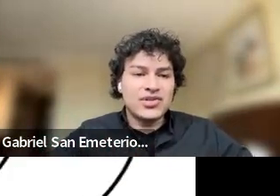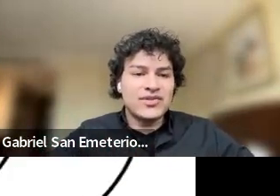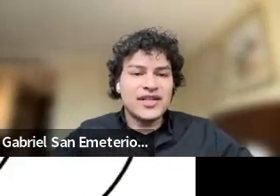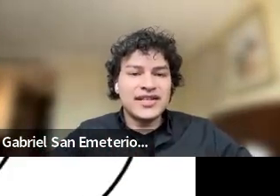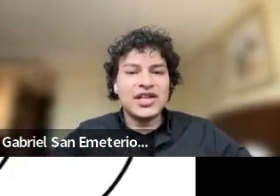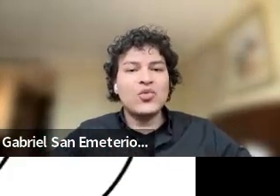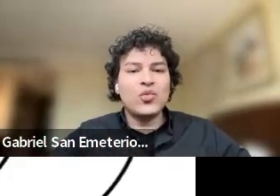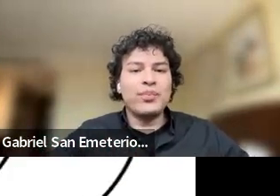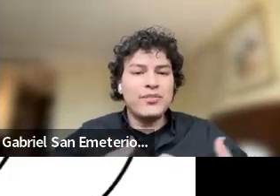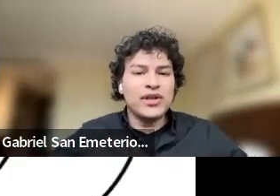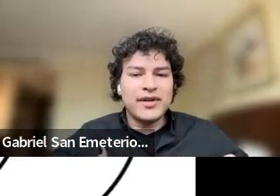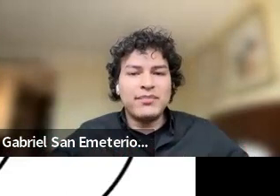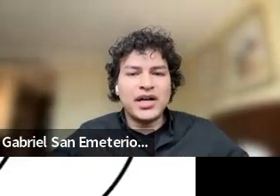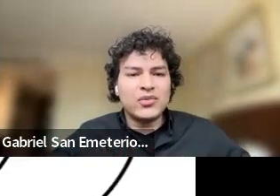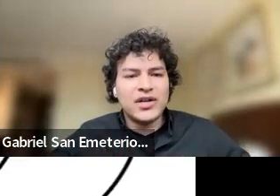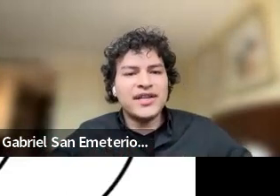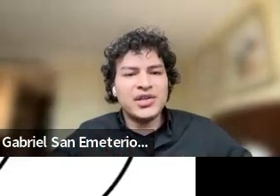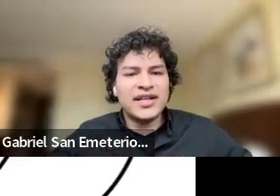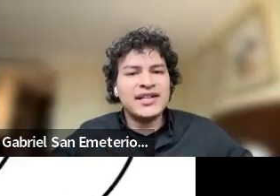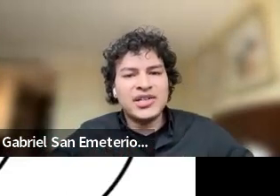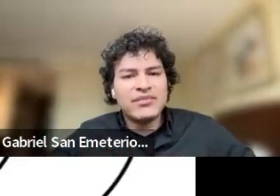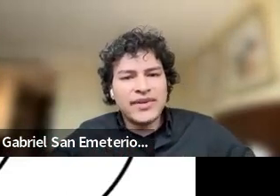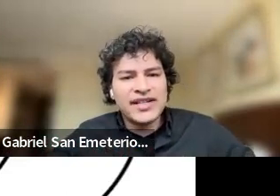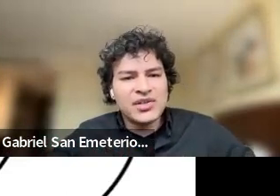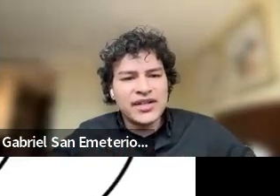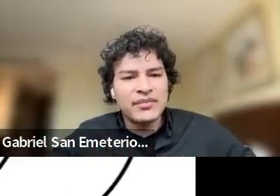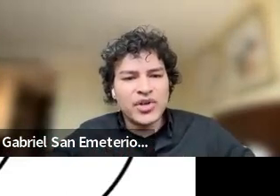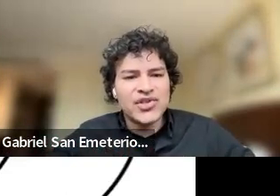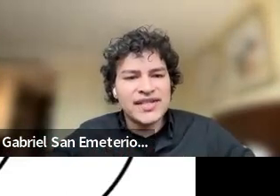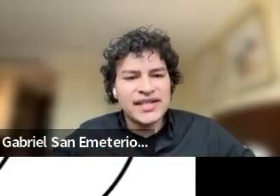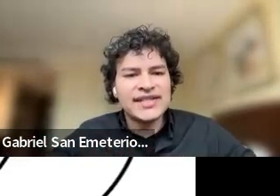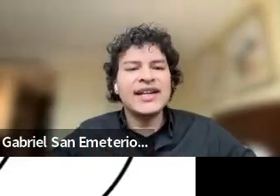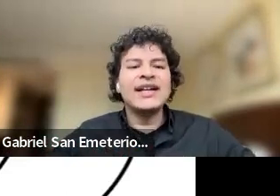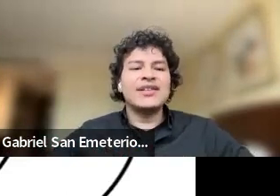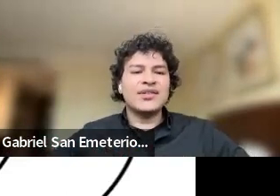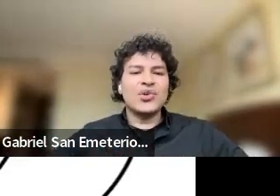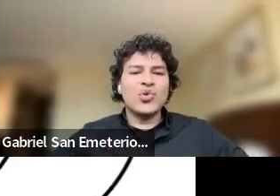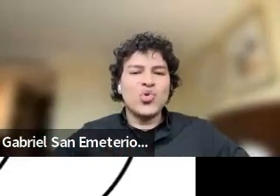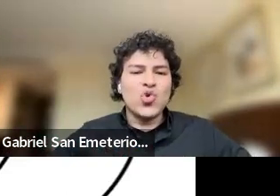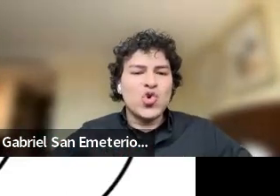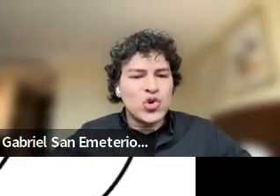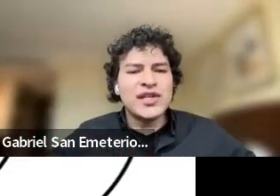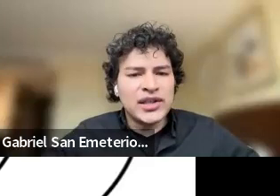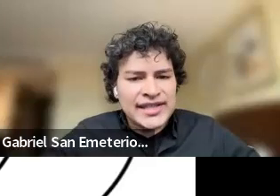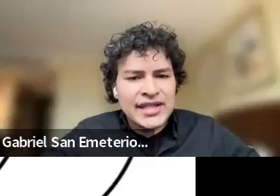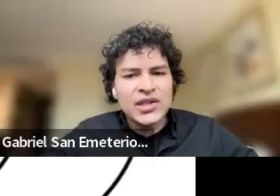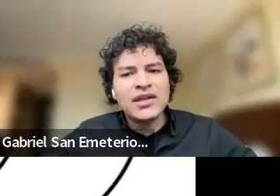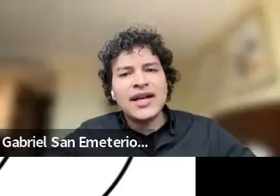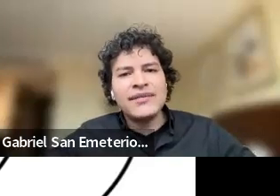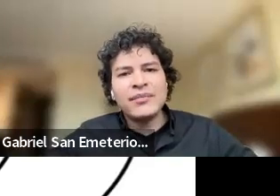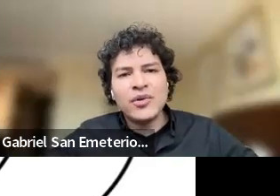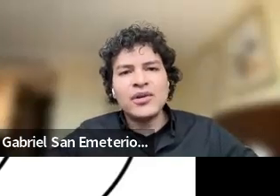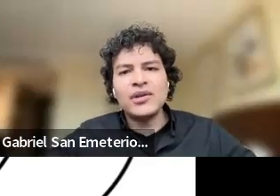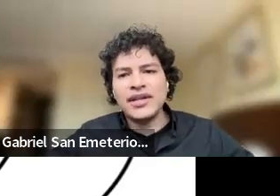ask these questions, right? Like, people in my pod, what are they good at? Not everybody is good at emergencies. So who's a good